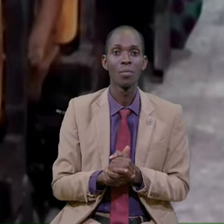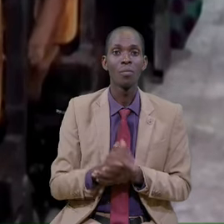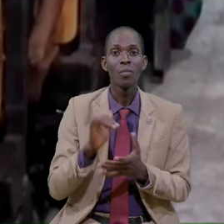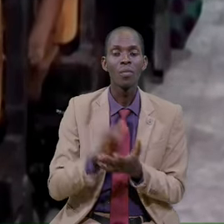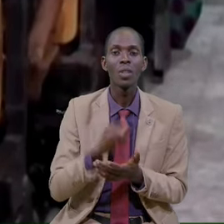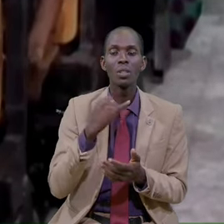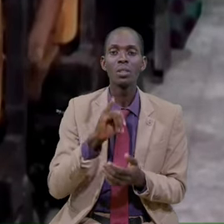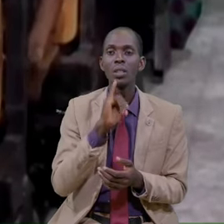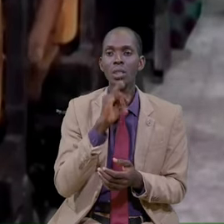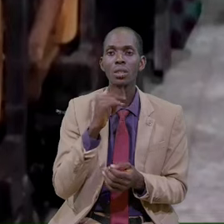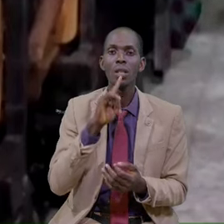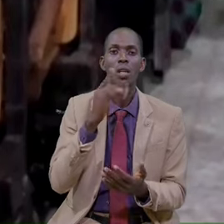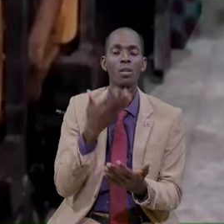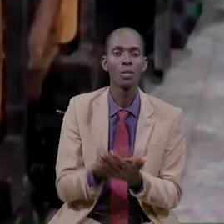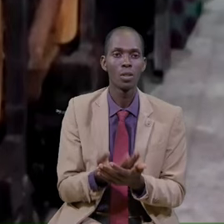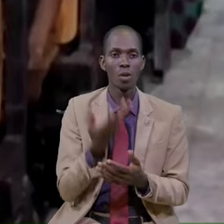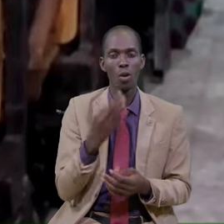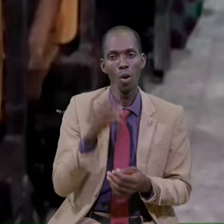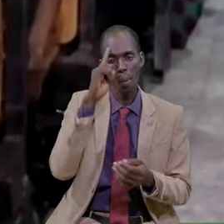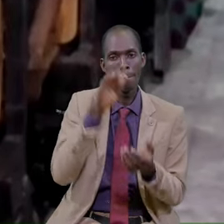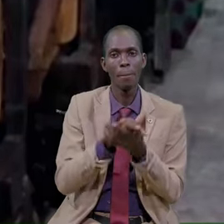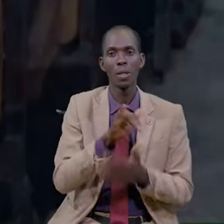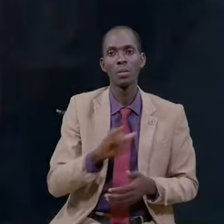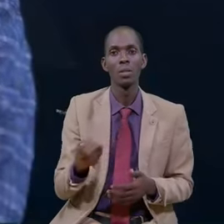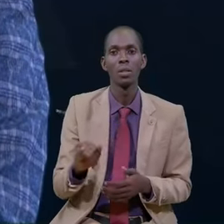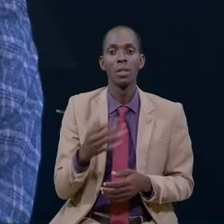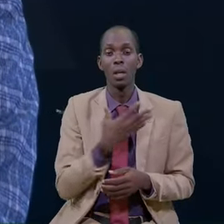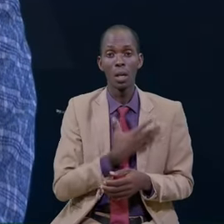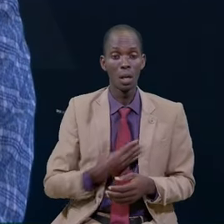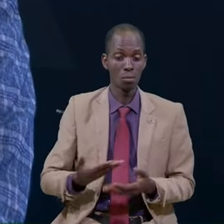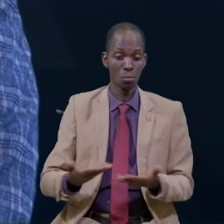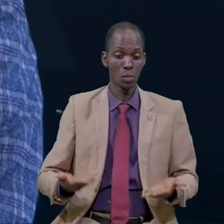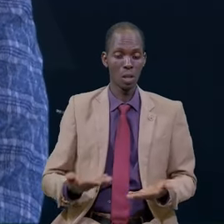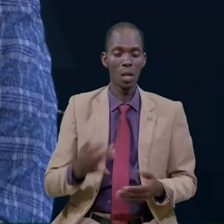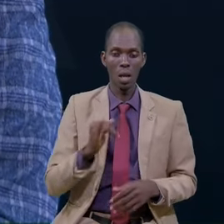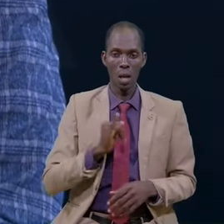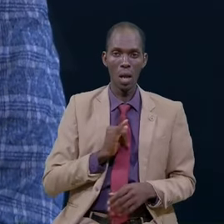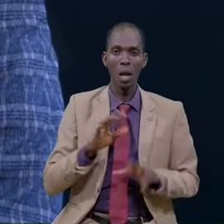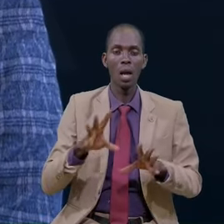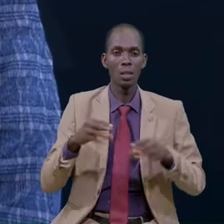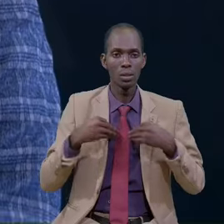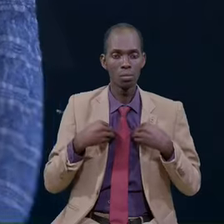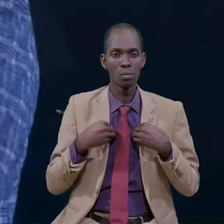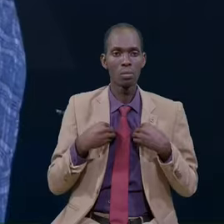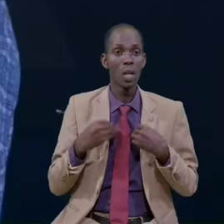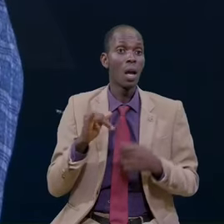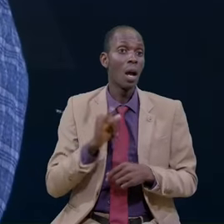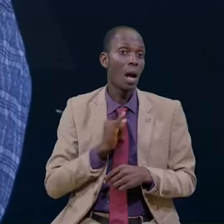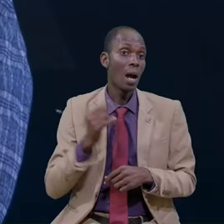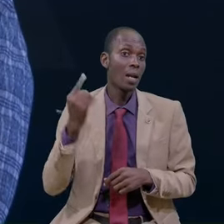of belie I hear I accept I hear